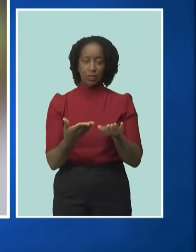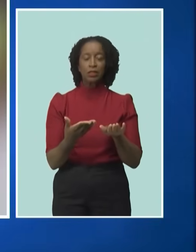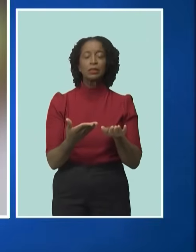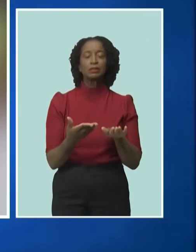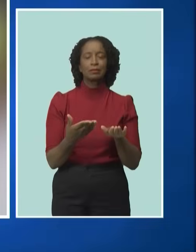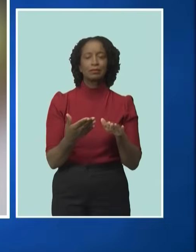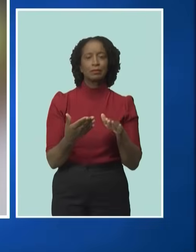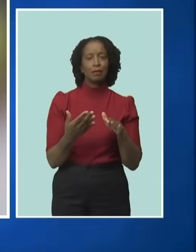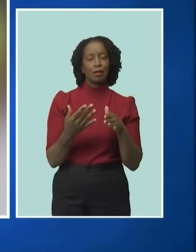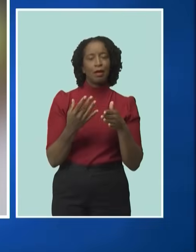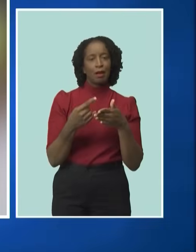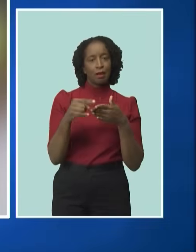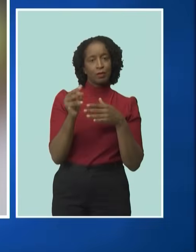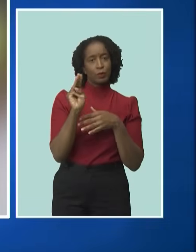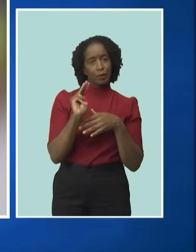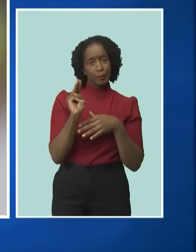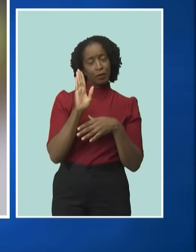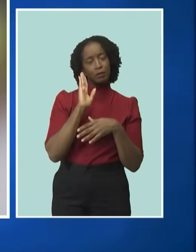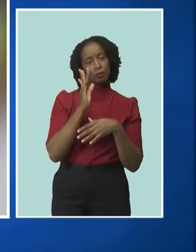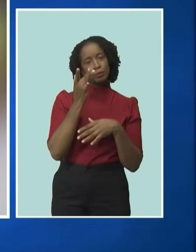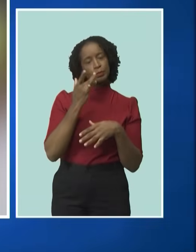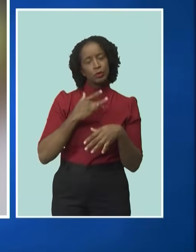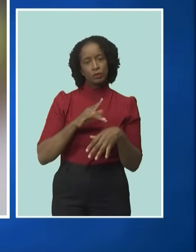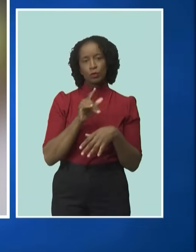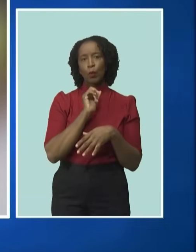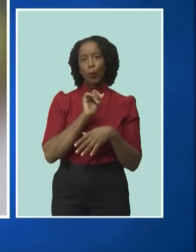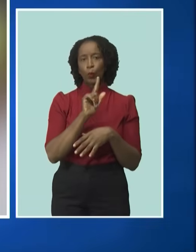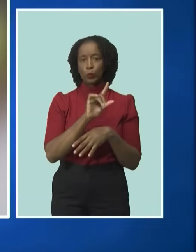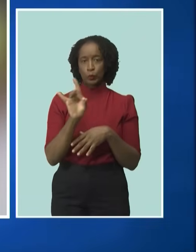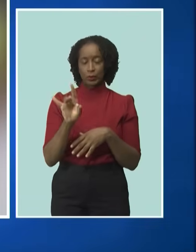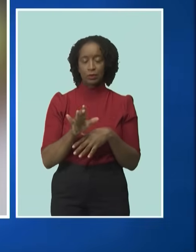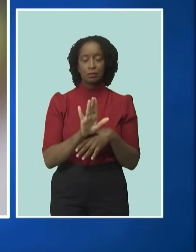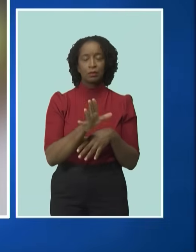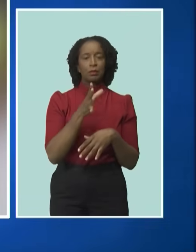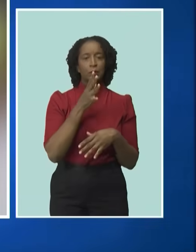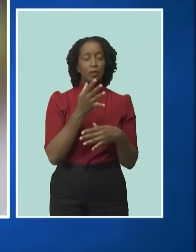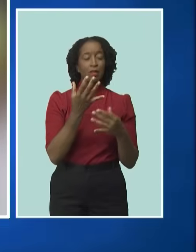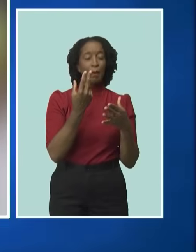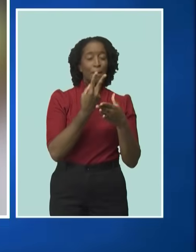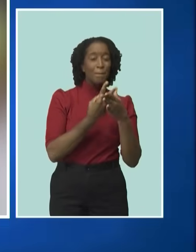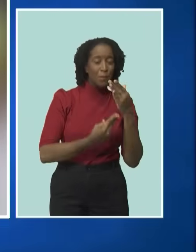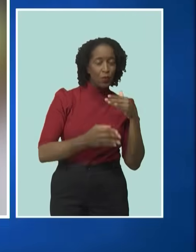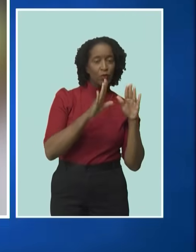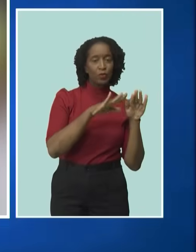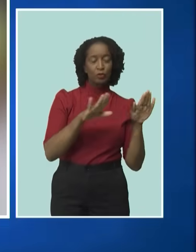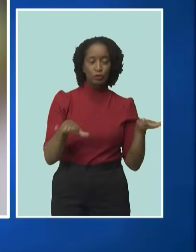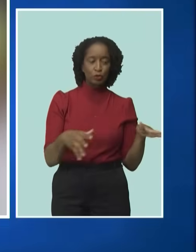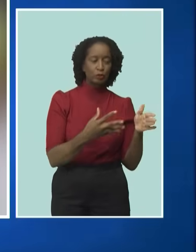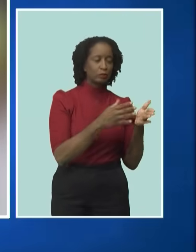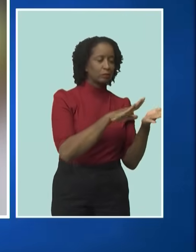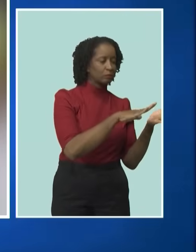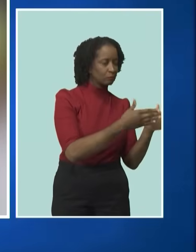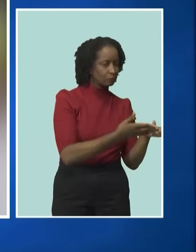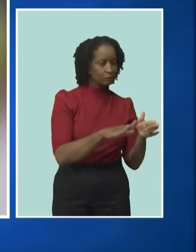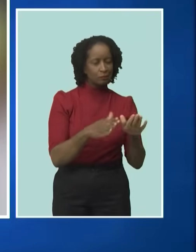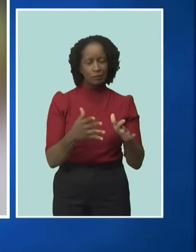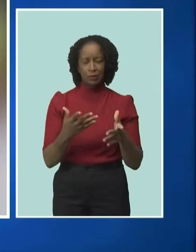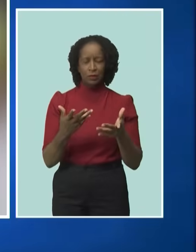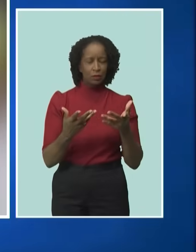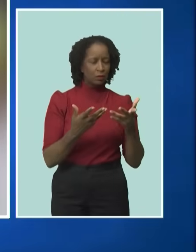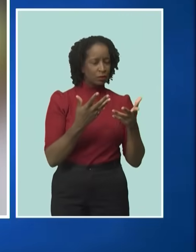mother, Ancilla Brathwaite, who now has lost both of her children, is struggling to come to grips with what has